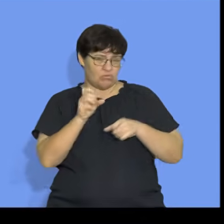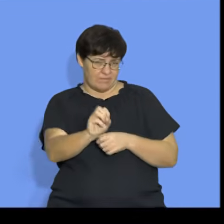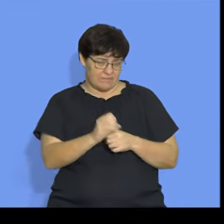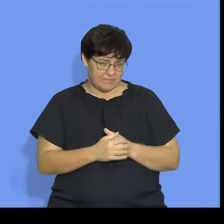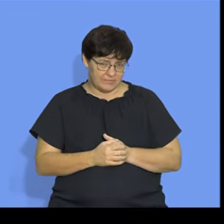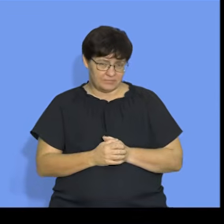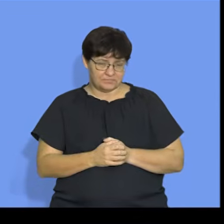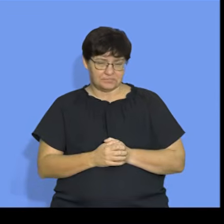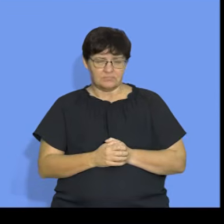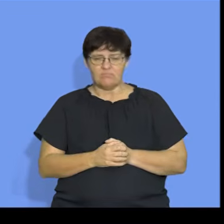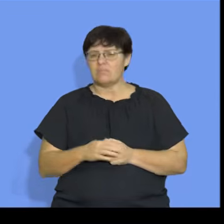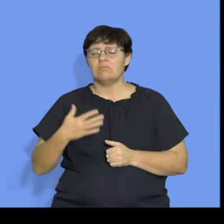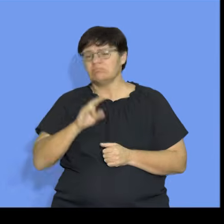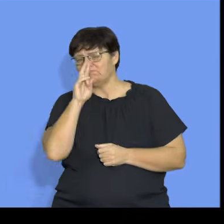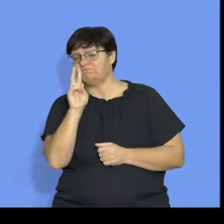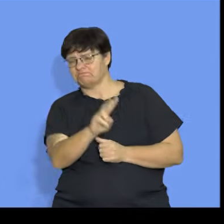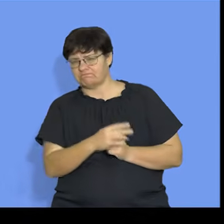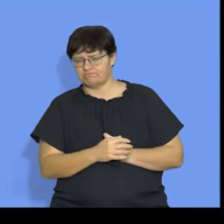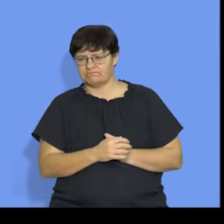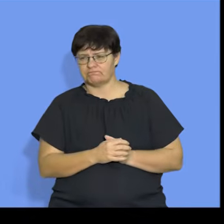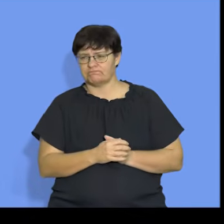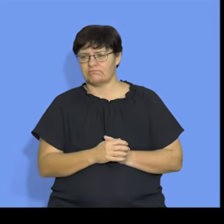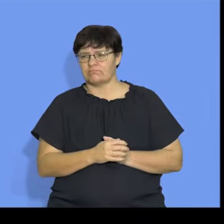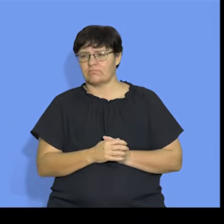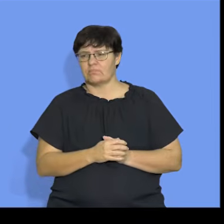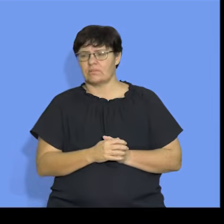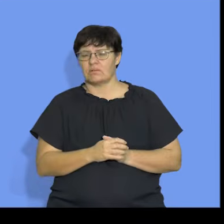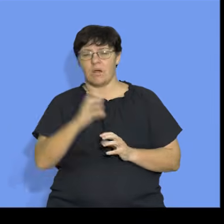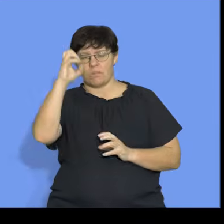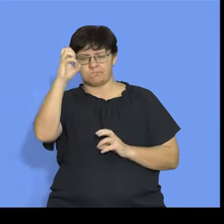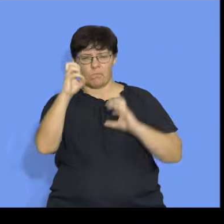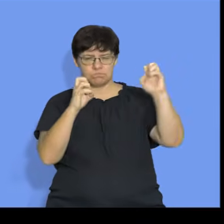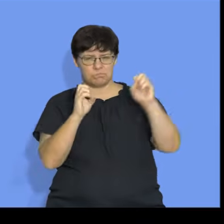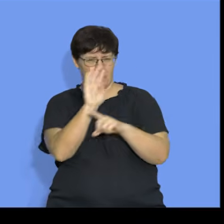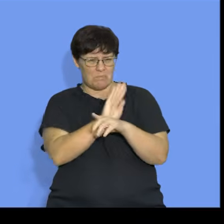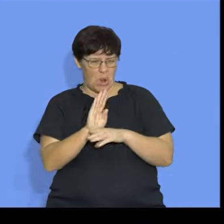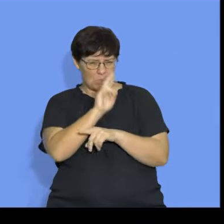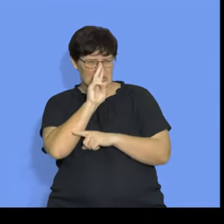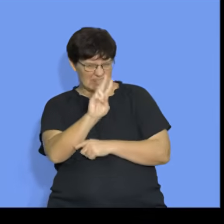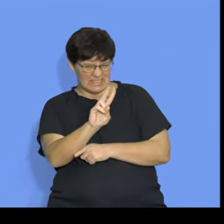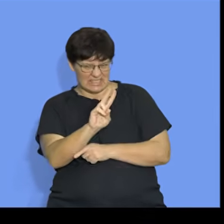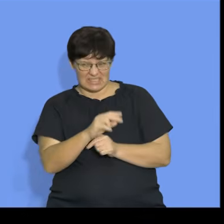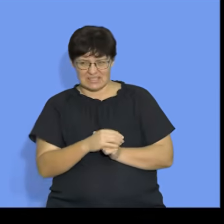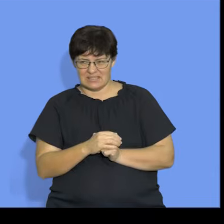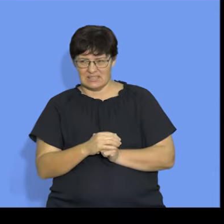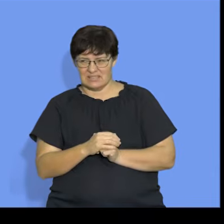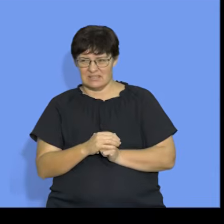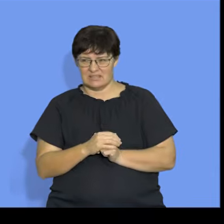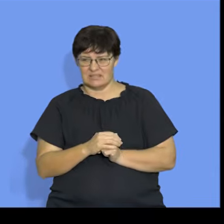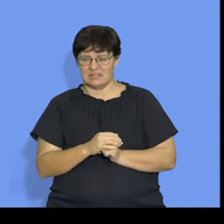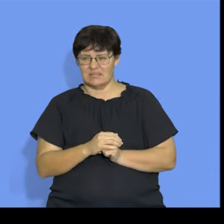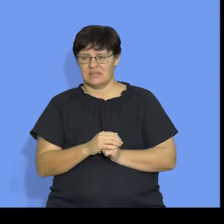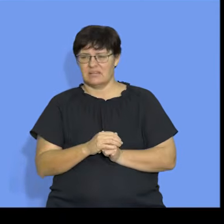over here, I want you to have a look. Do you see those round brown things on the branch? You see those big round brown